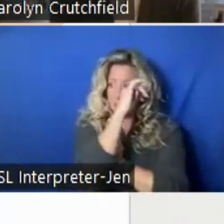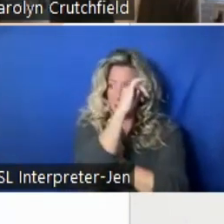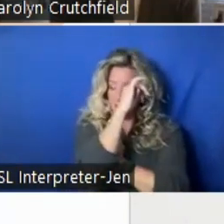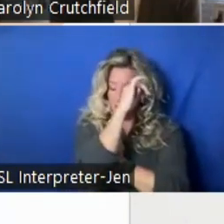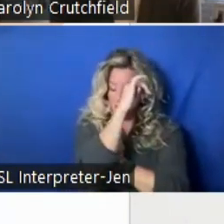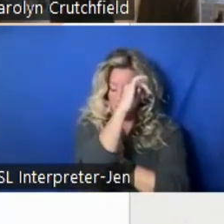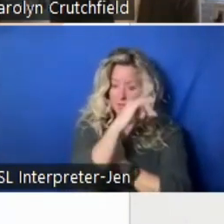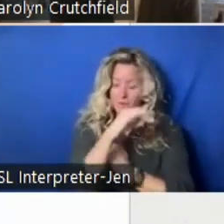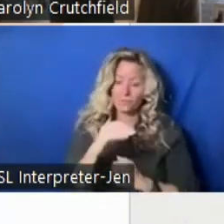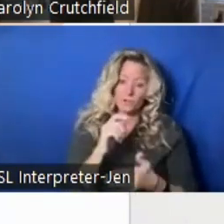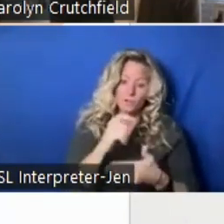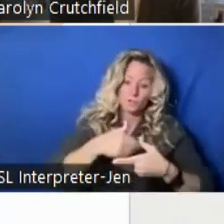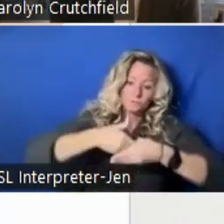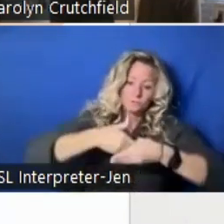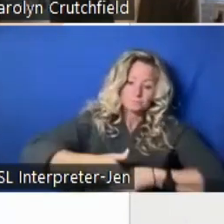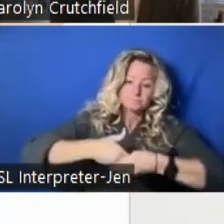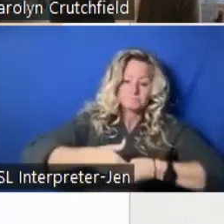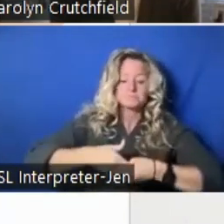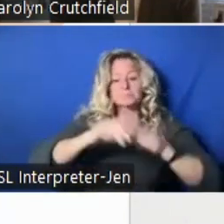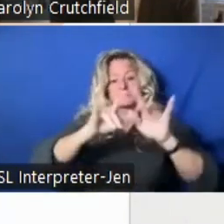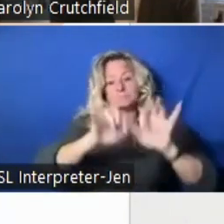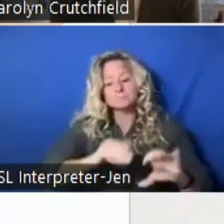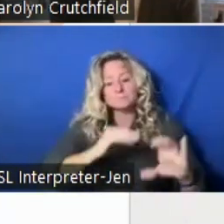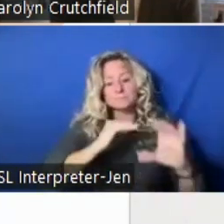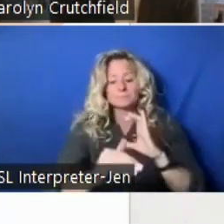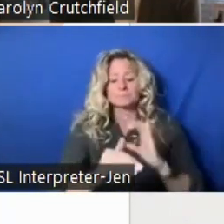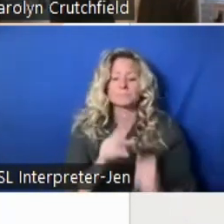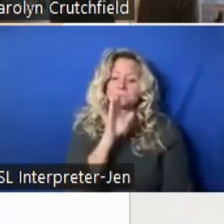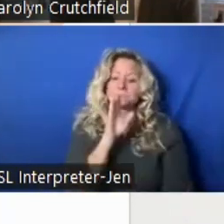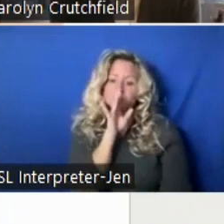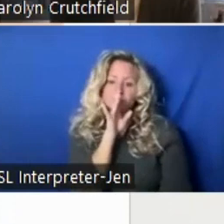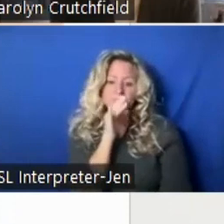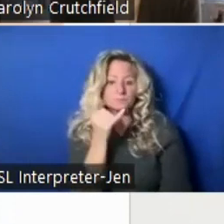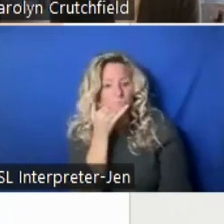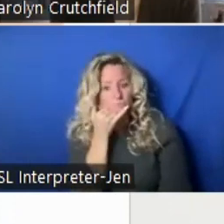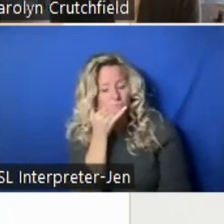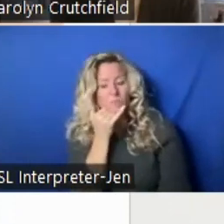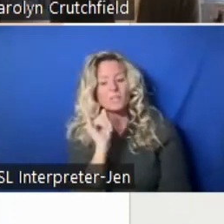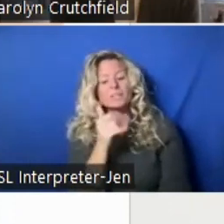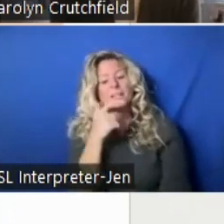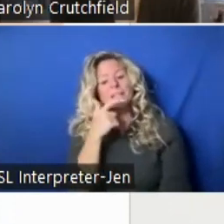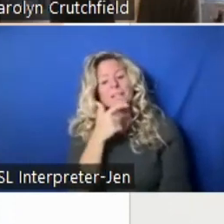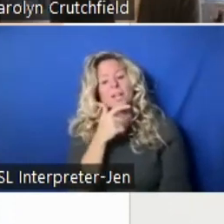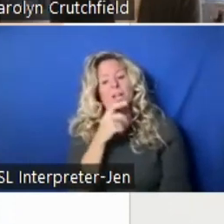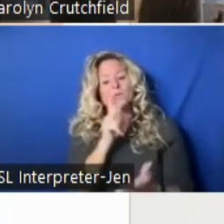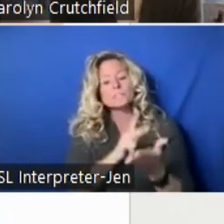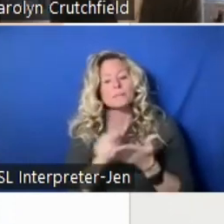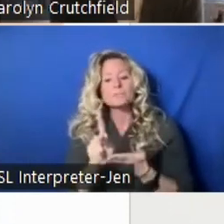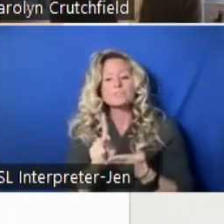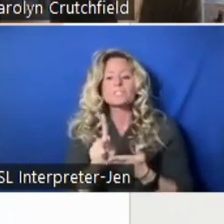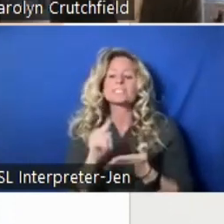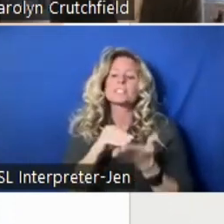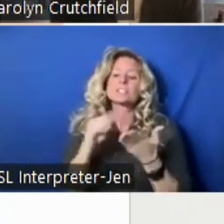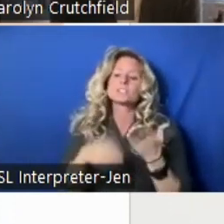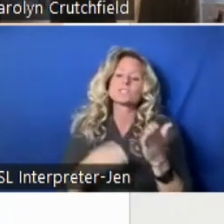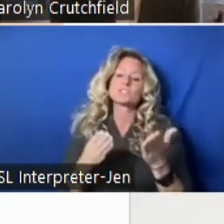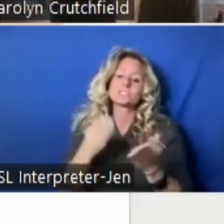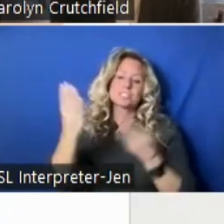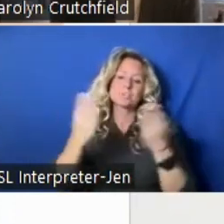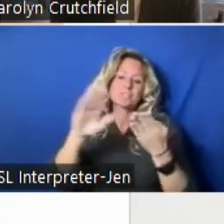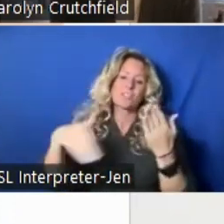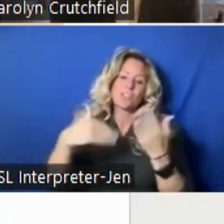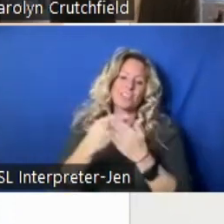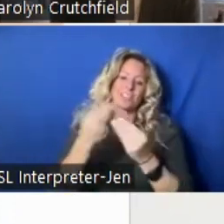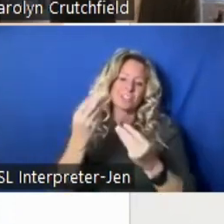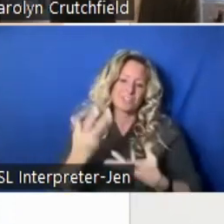an email, shaking a hand, speaking into the phone like you're a receptionist. And students submitted all their materials.